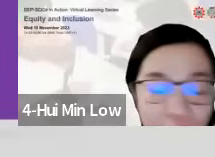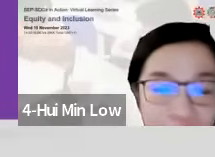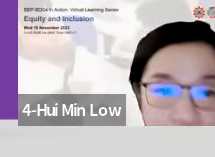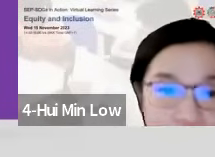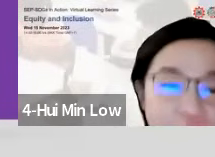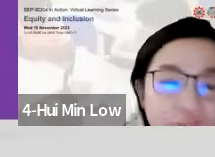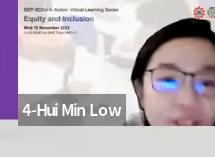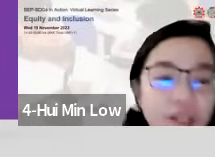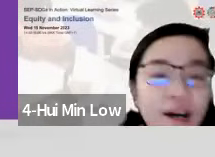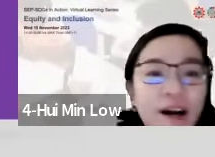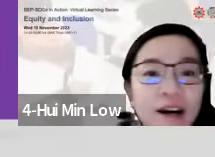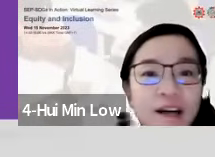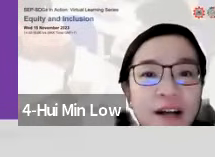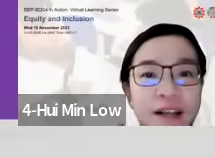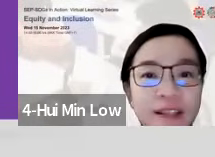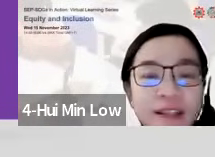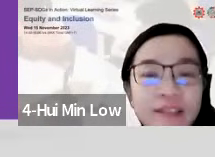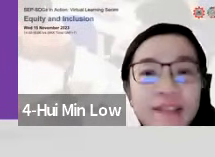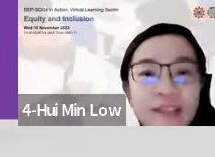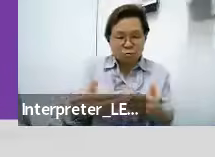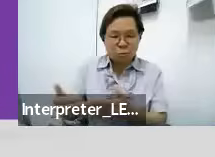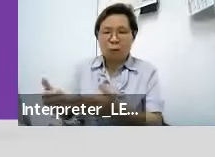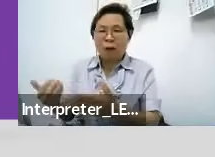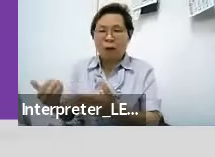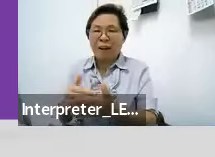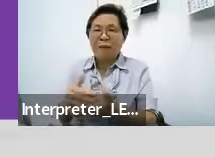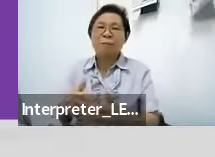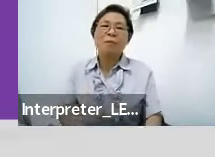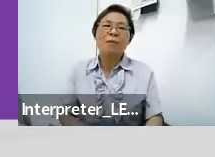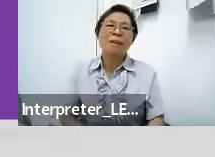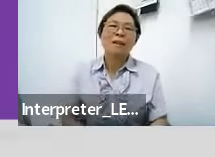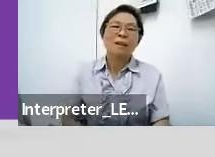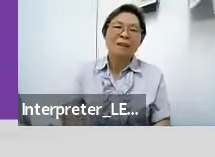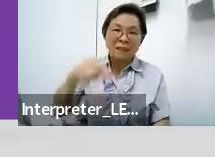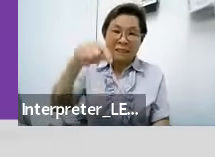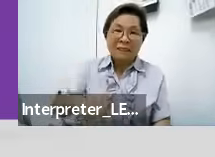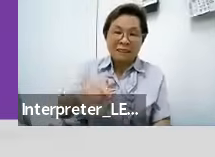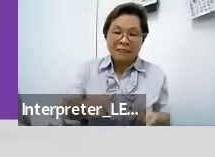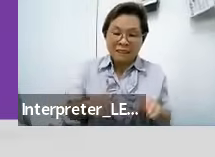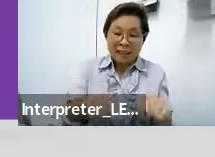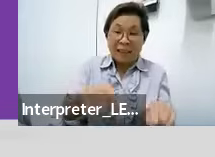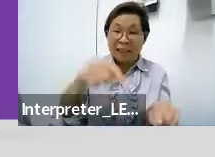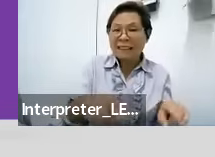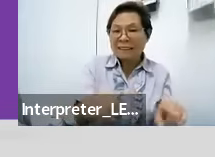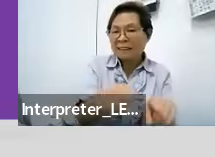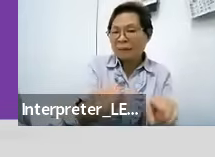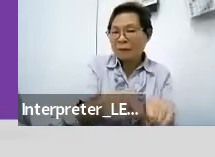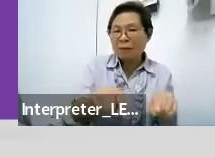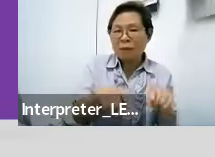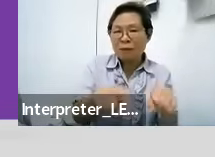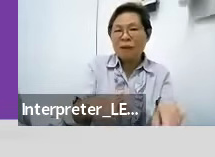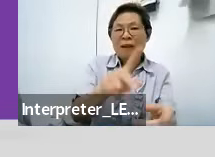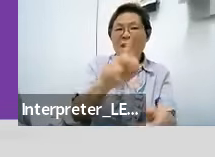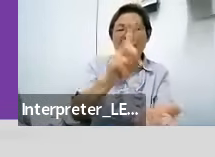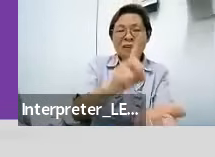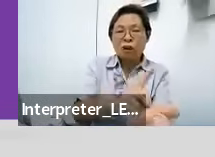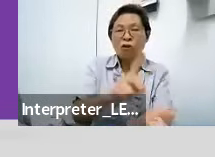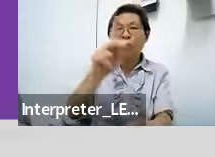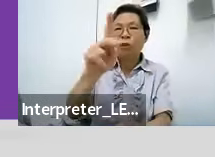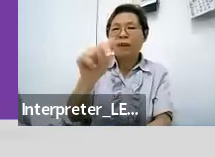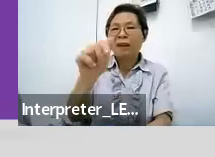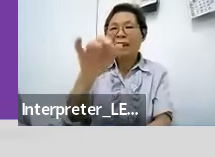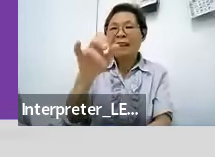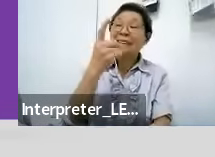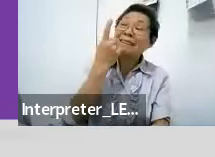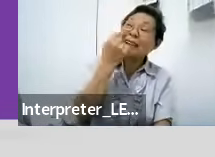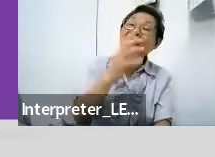previous sharing. I think this aligns with what Dr. Pamanee has just